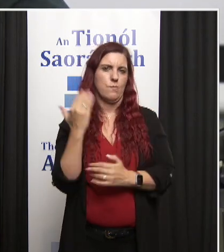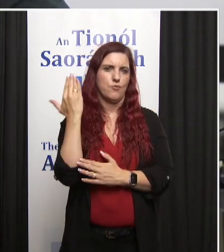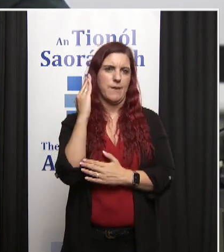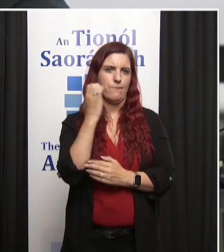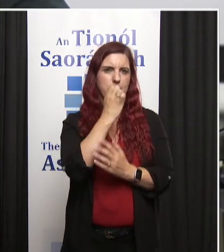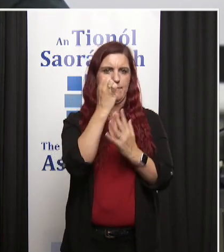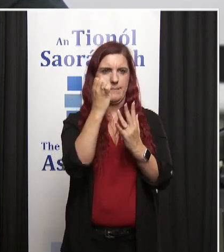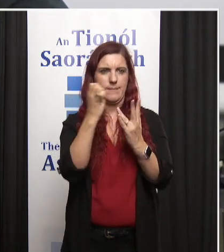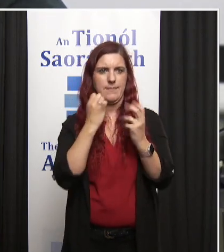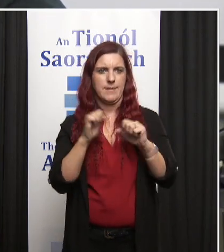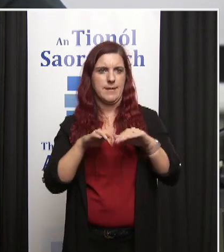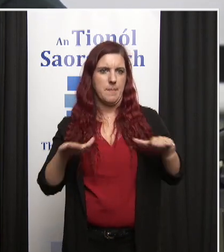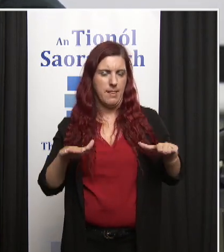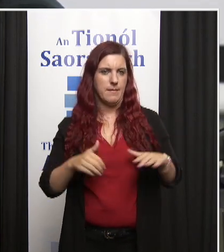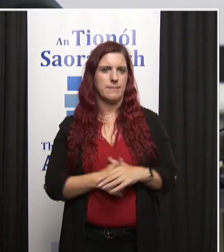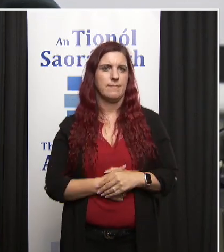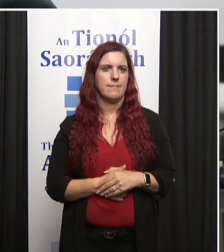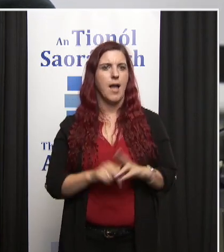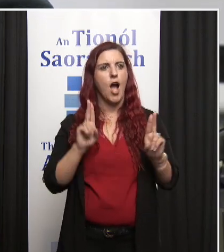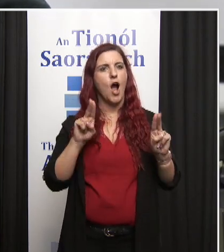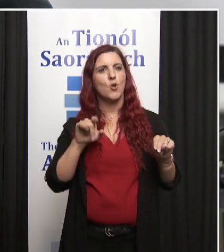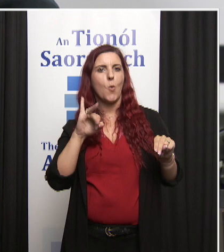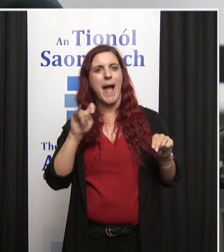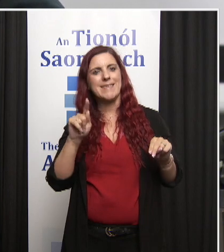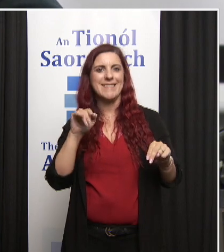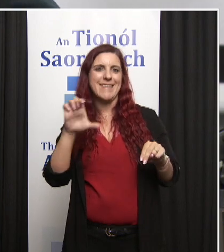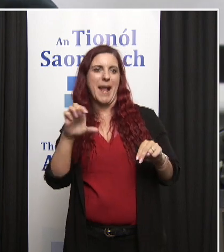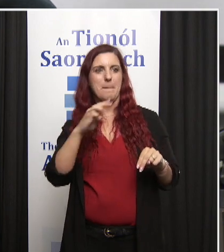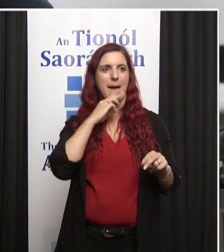our new Anton Deck, Michael and Peter,